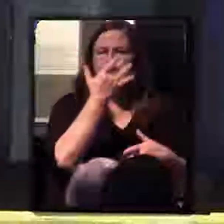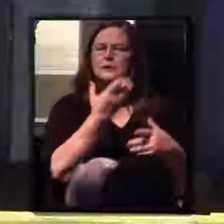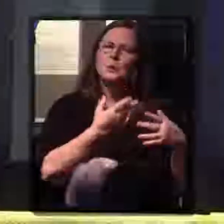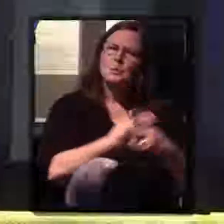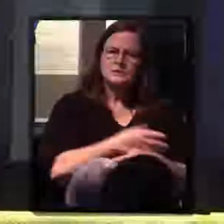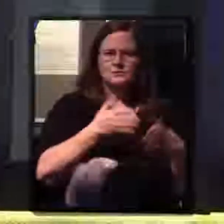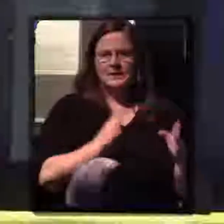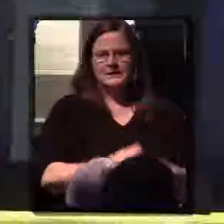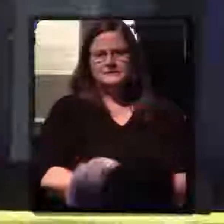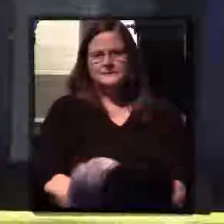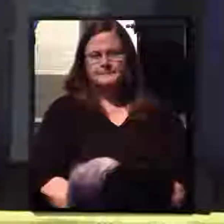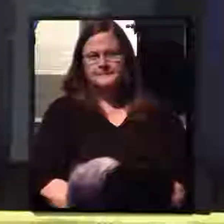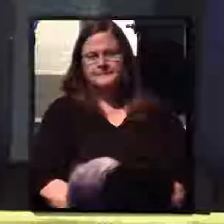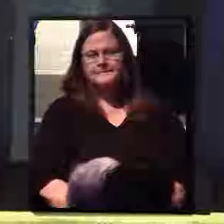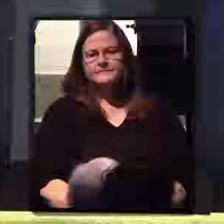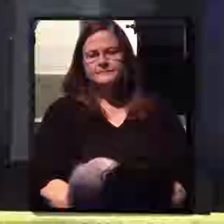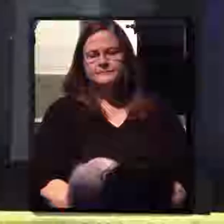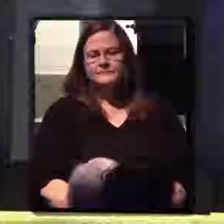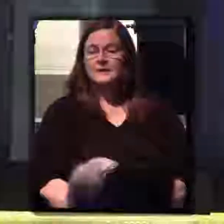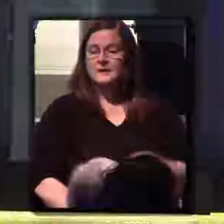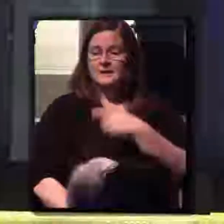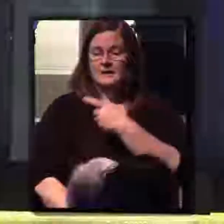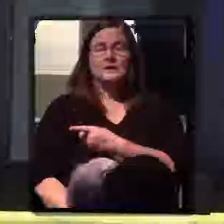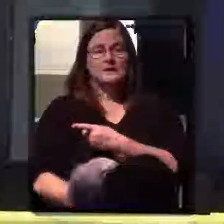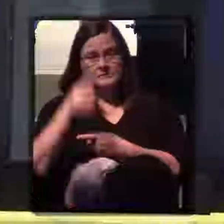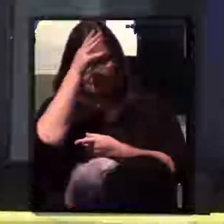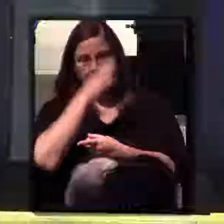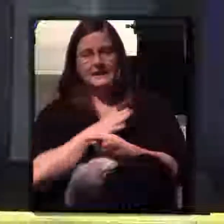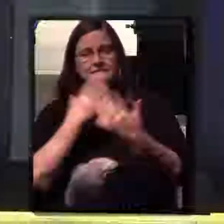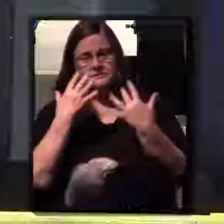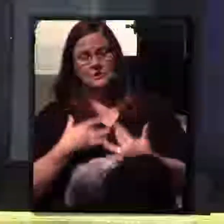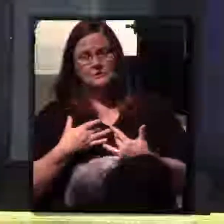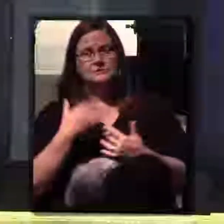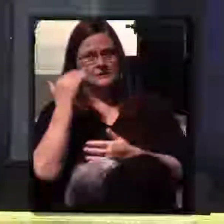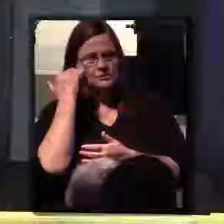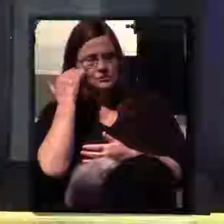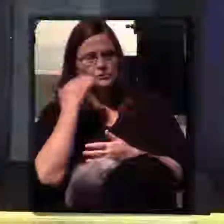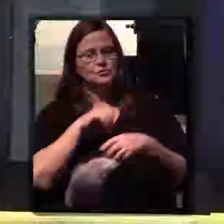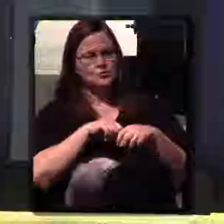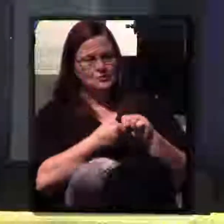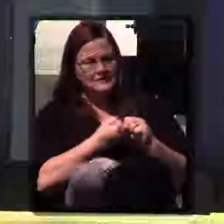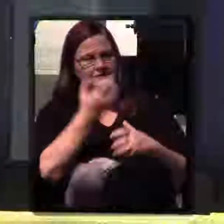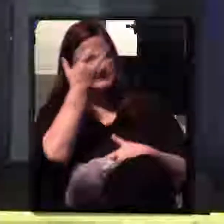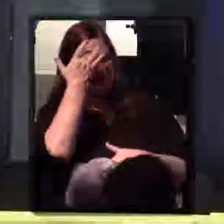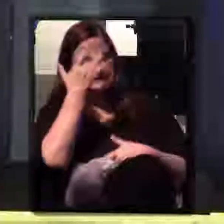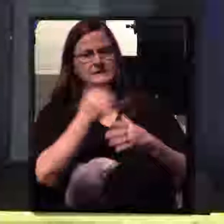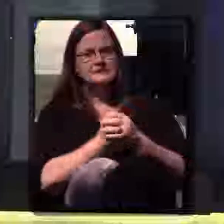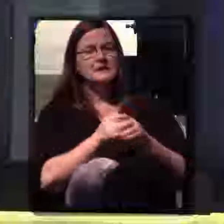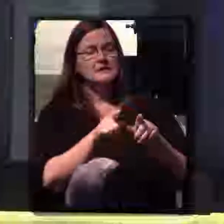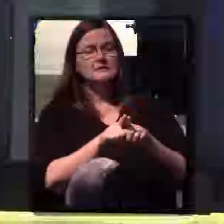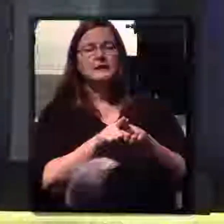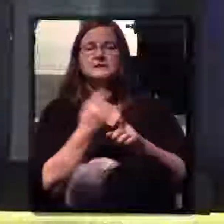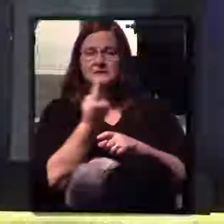beaten and sick in the worst ways. And so he says, "He was a man of sorrows and